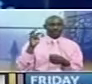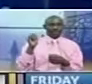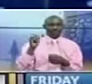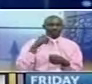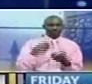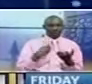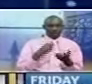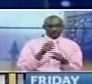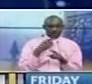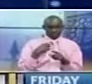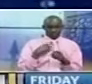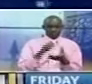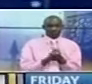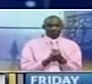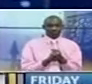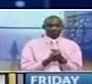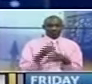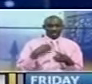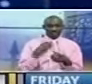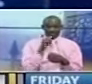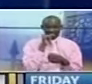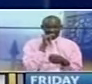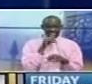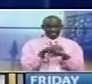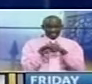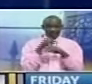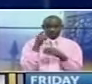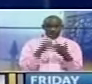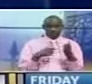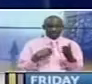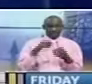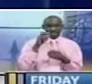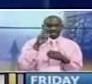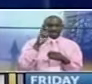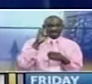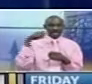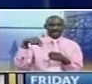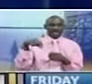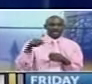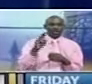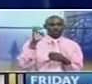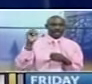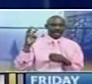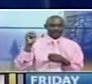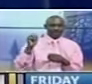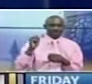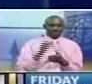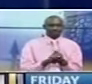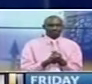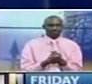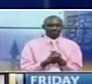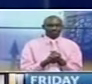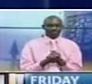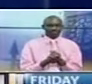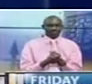correct, or good pronunciation, under the British English phonology, you say requiem. A requiem mass. Requiem mass, not Yes, requiem